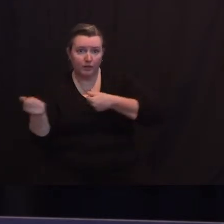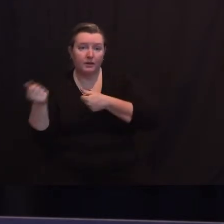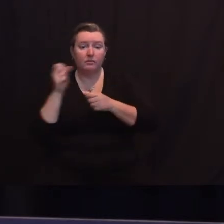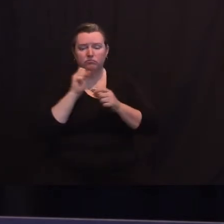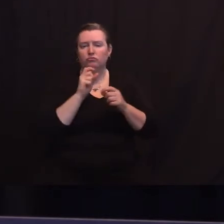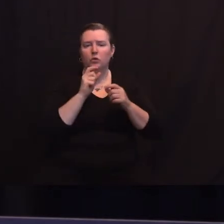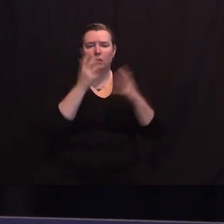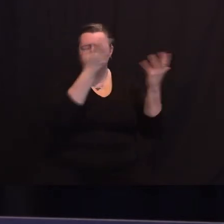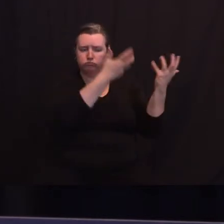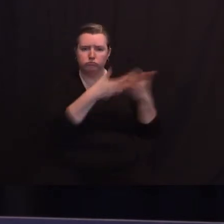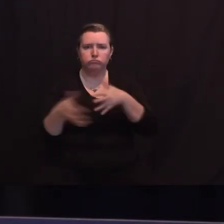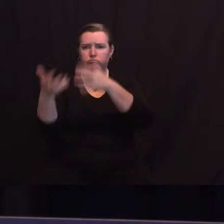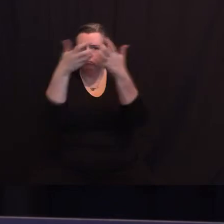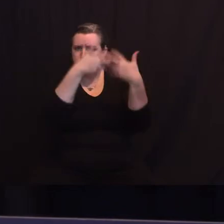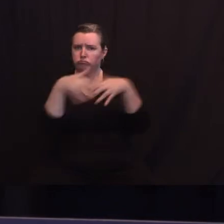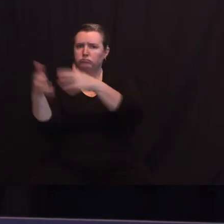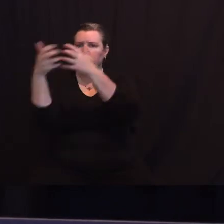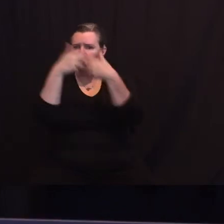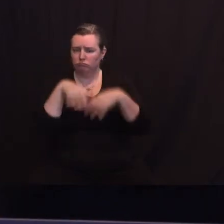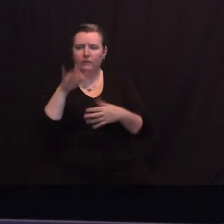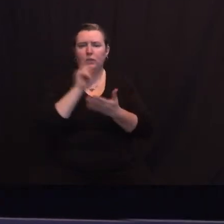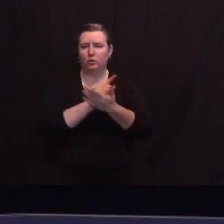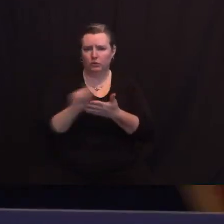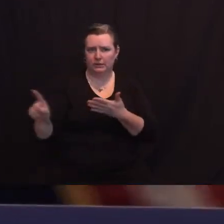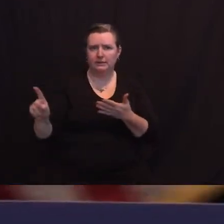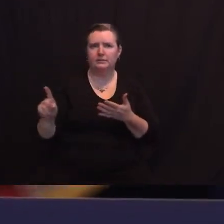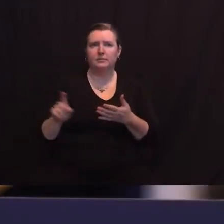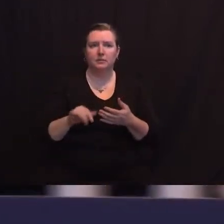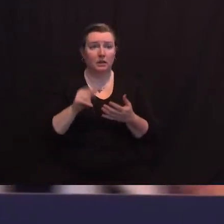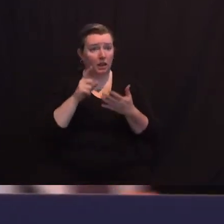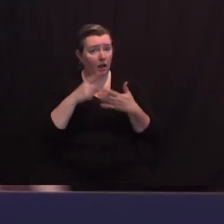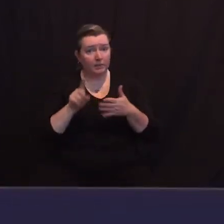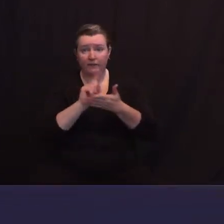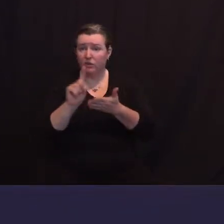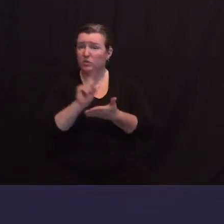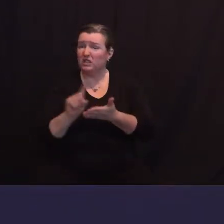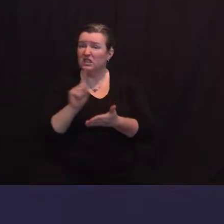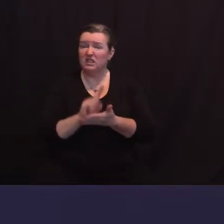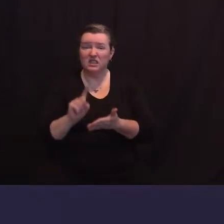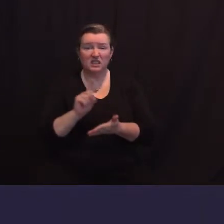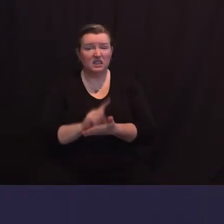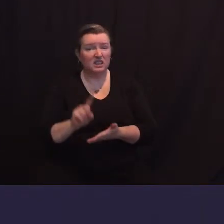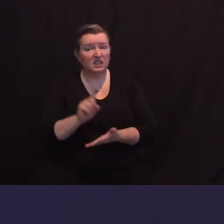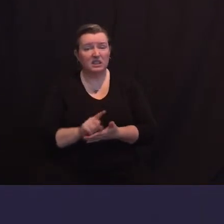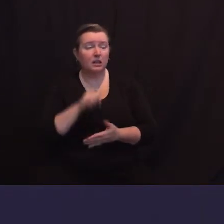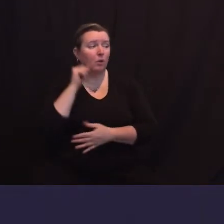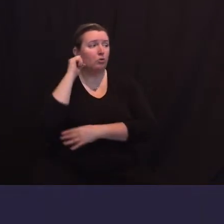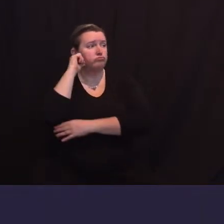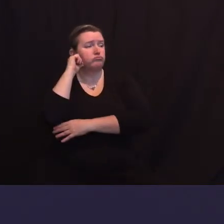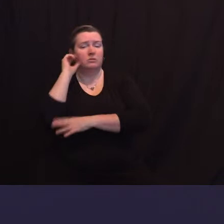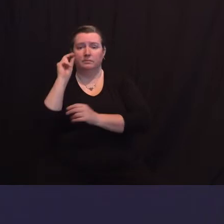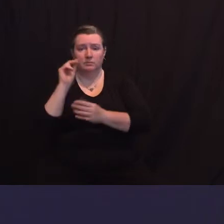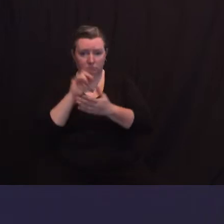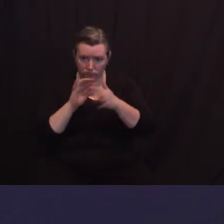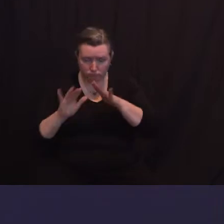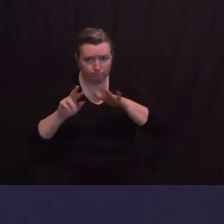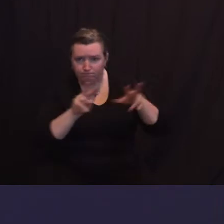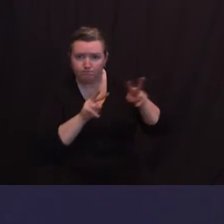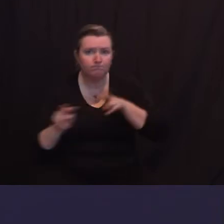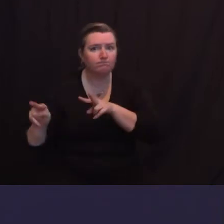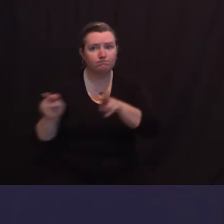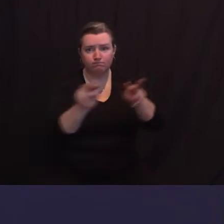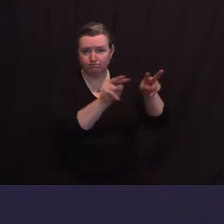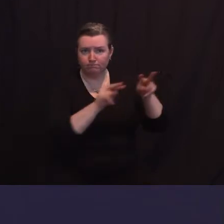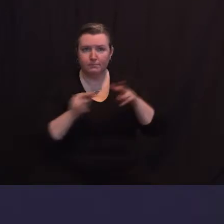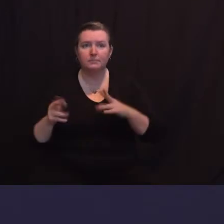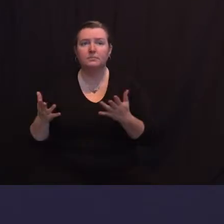again. A master class. It occurs to me, you don't want to create an eye chart, and nor do I, but Mahan,